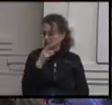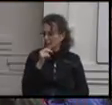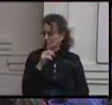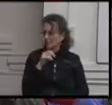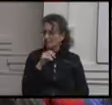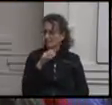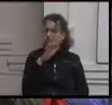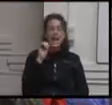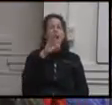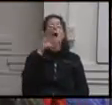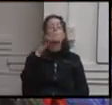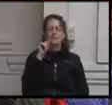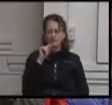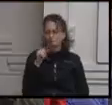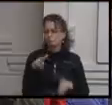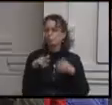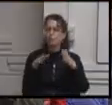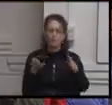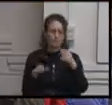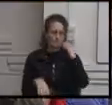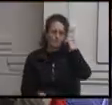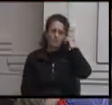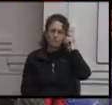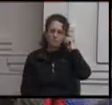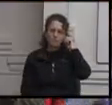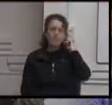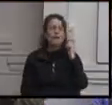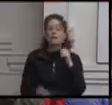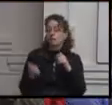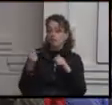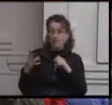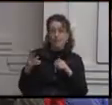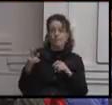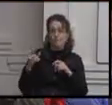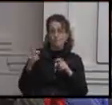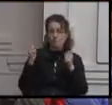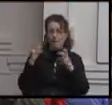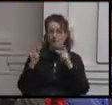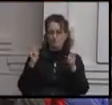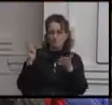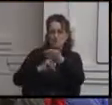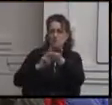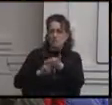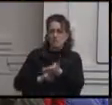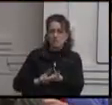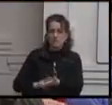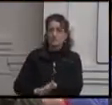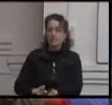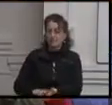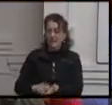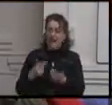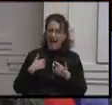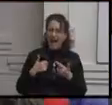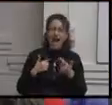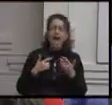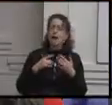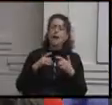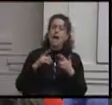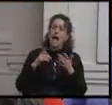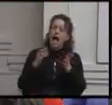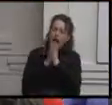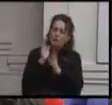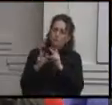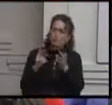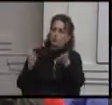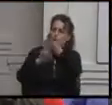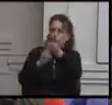over 303 names that are signed on petitions to keep the West Brattleboro Fire Station open. I didn't go door to door, but we certainly can do